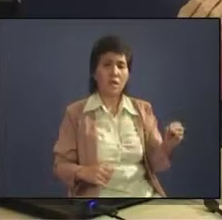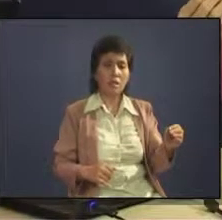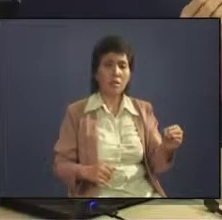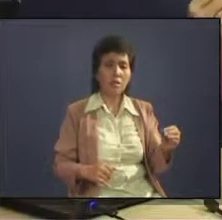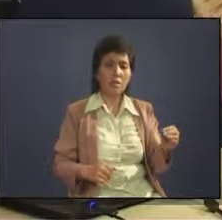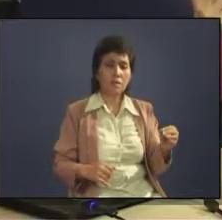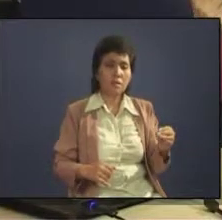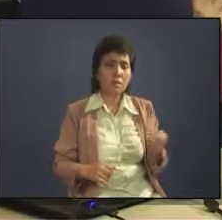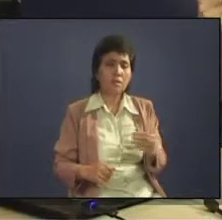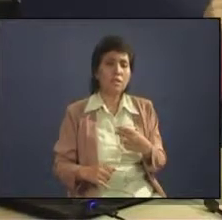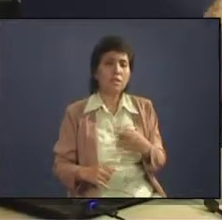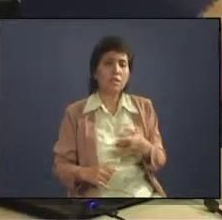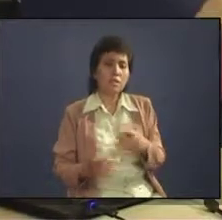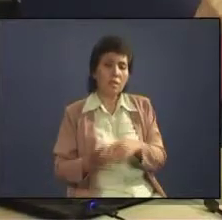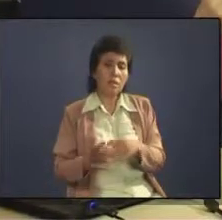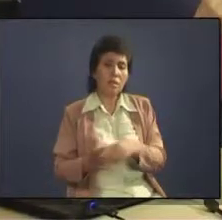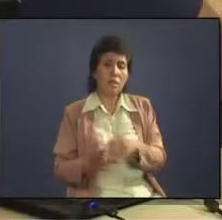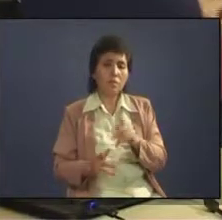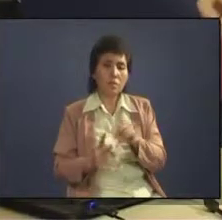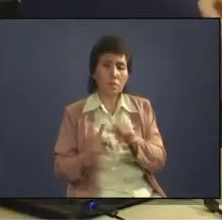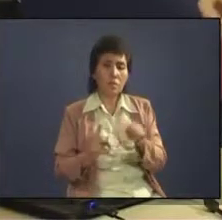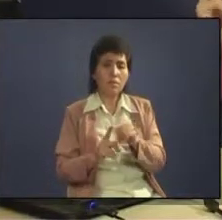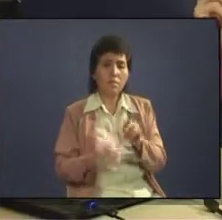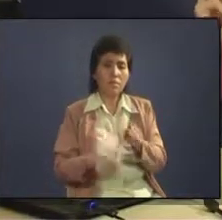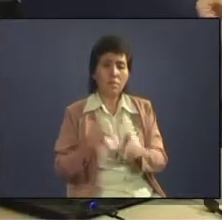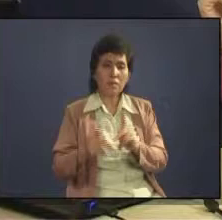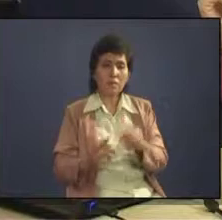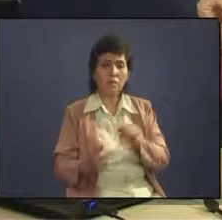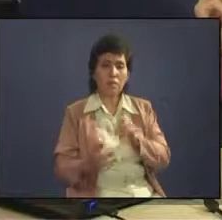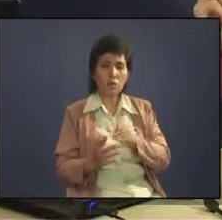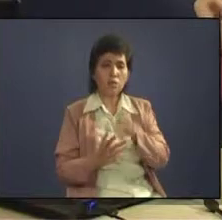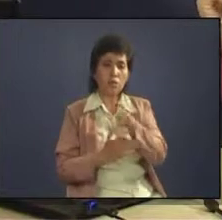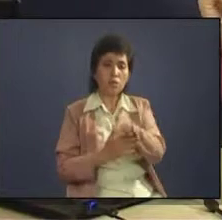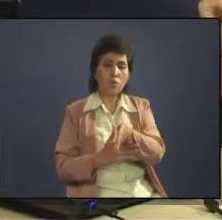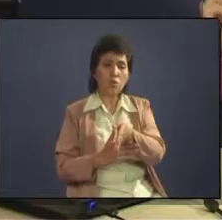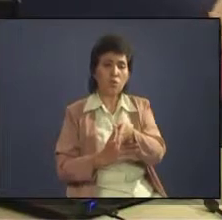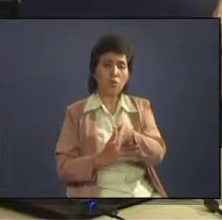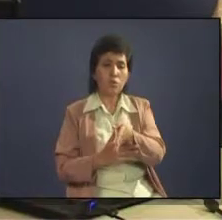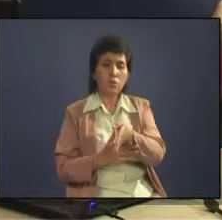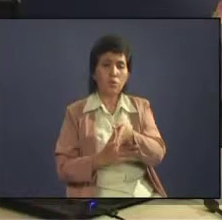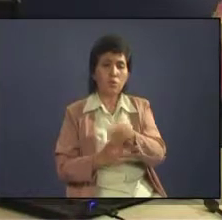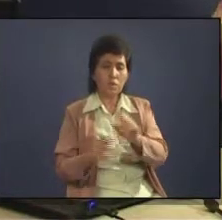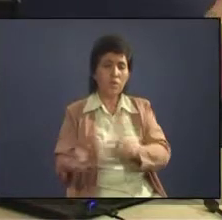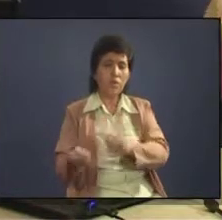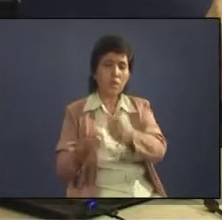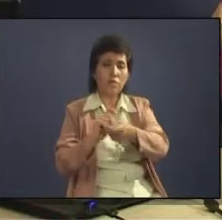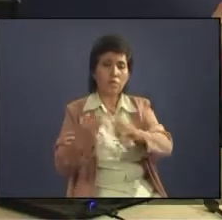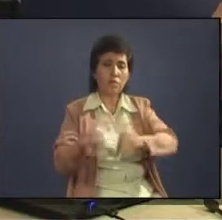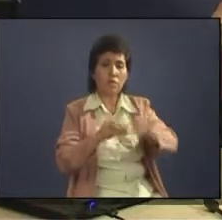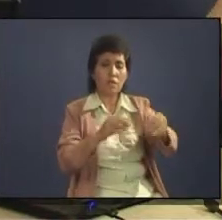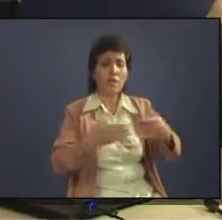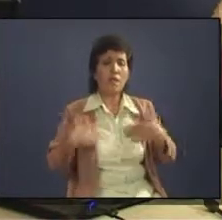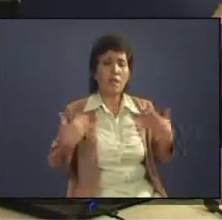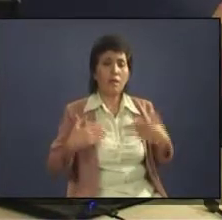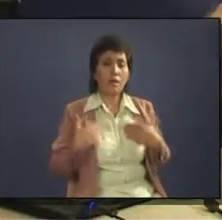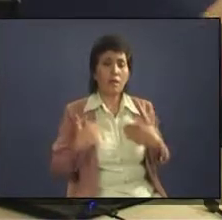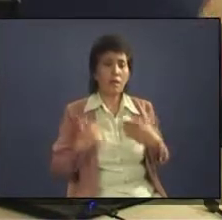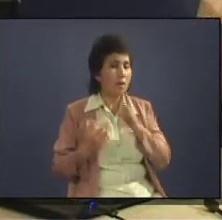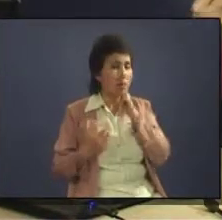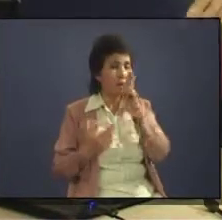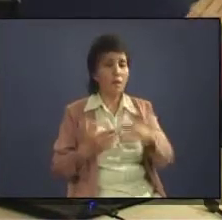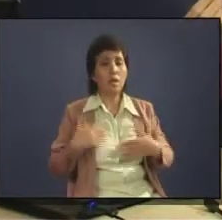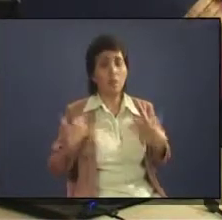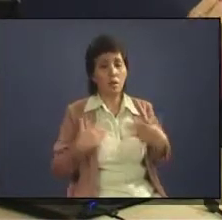to that person. Sometimes when people go through excitation transfer, when they are happy and they're really